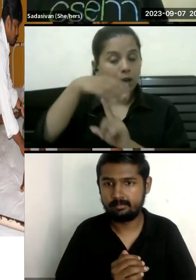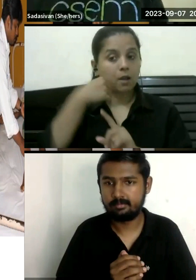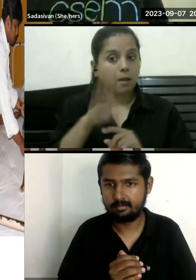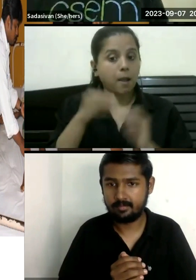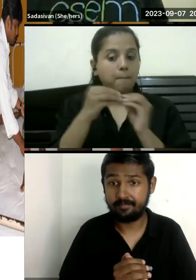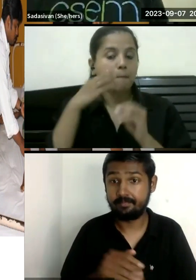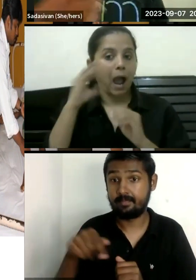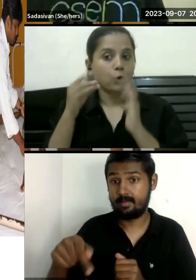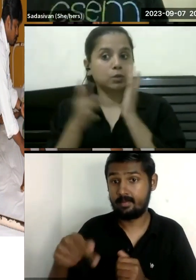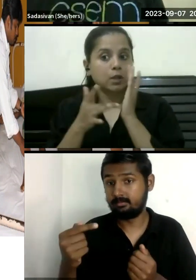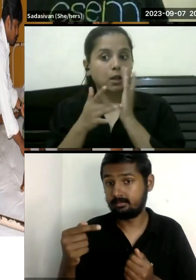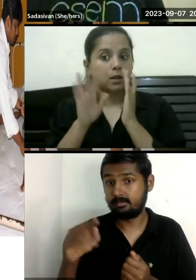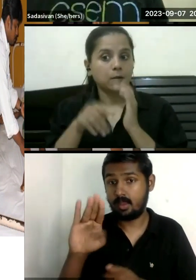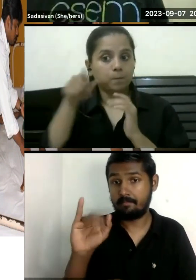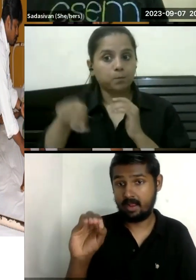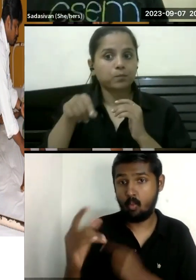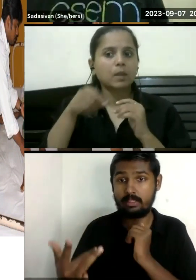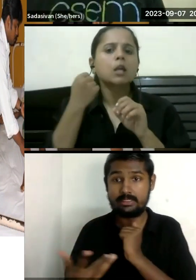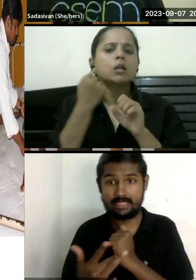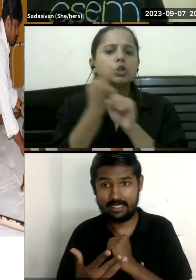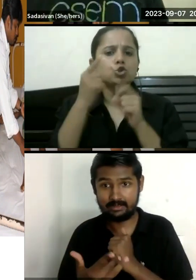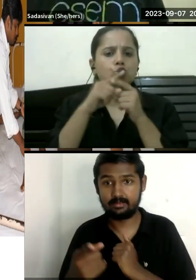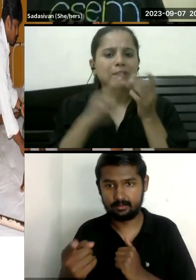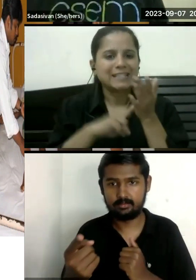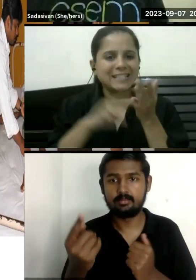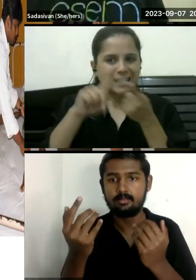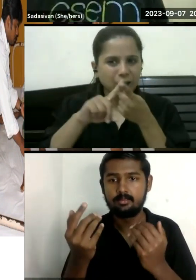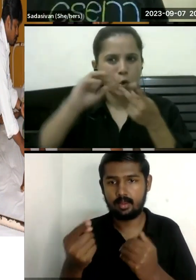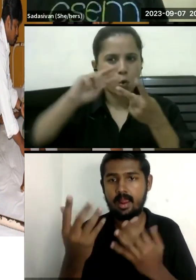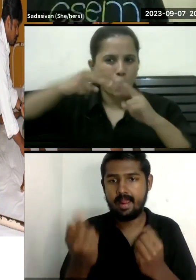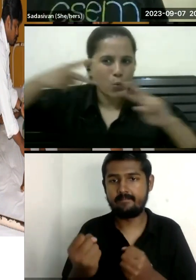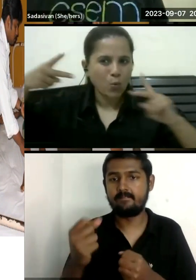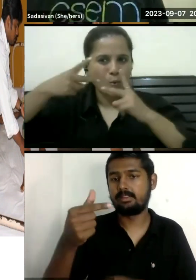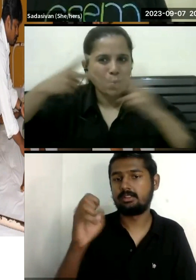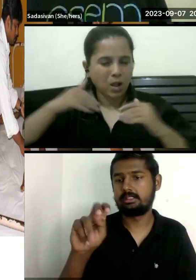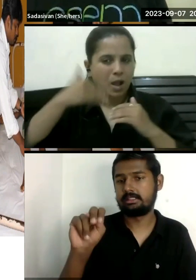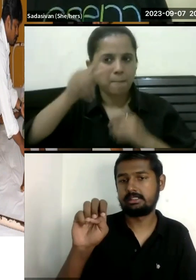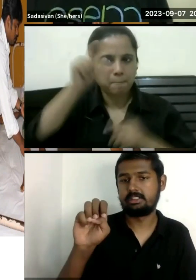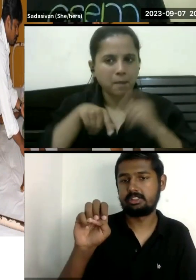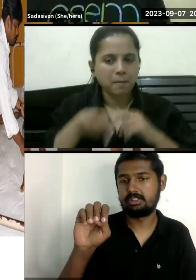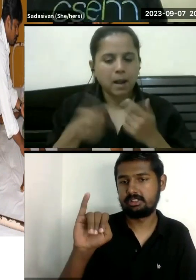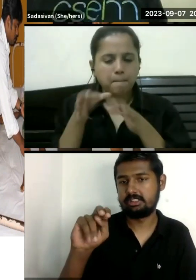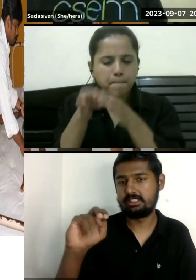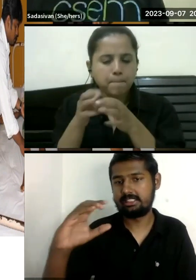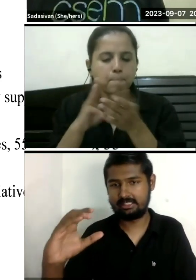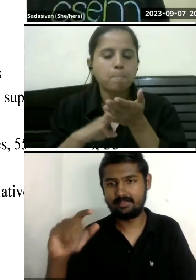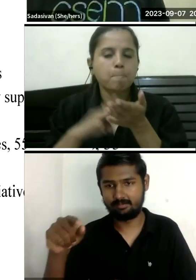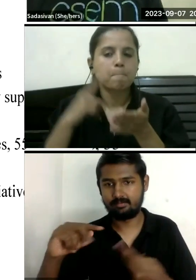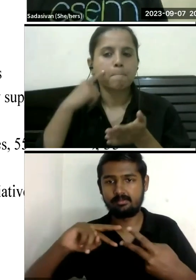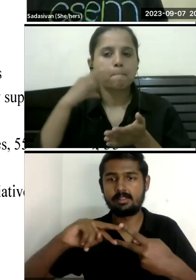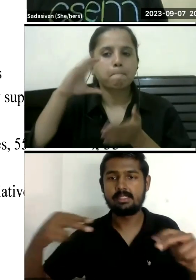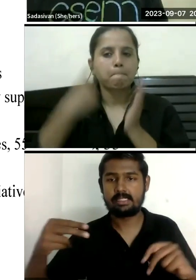working on genome India and human microbiome initiatives. Next slide, please.